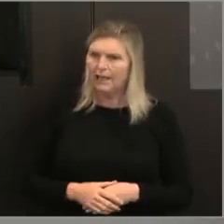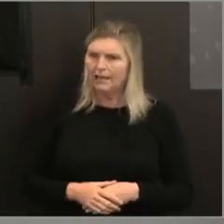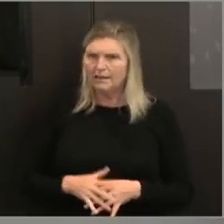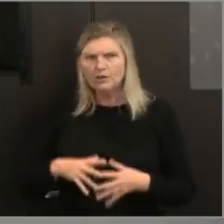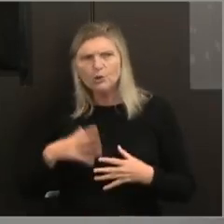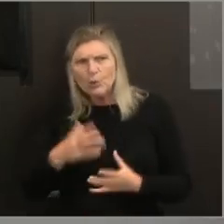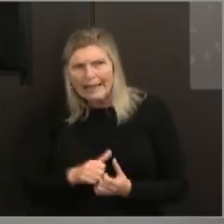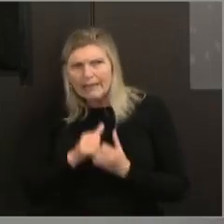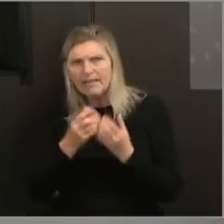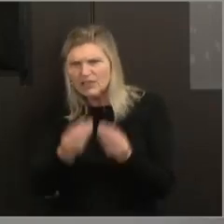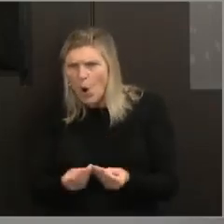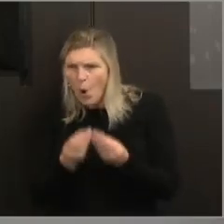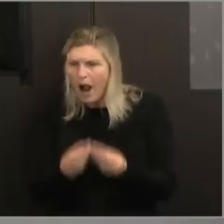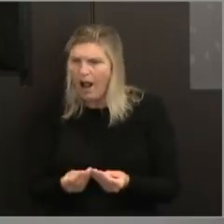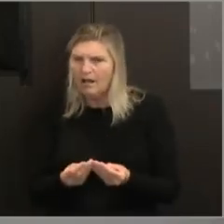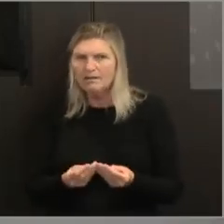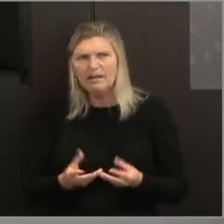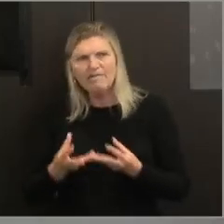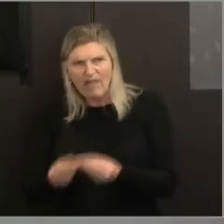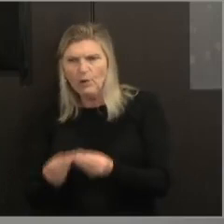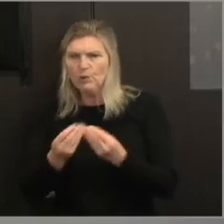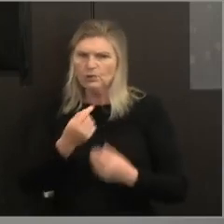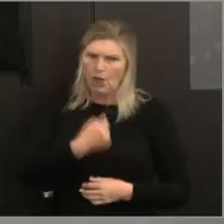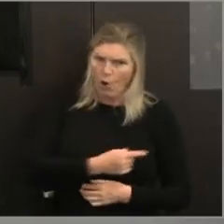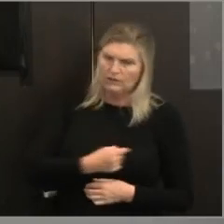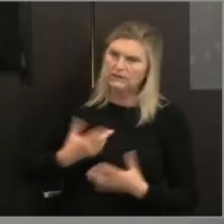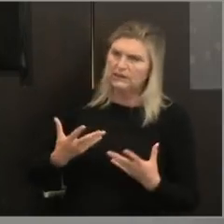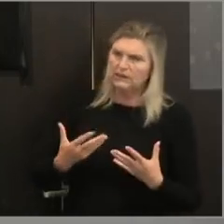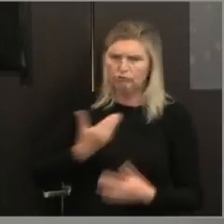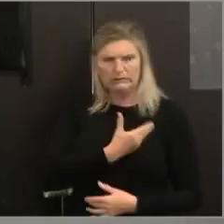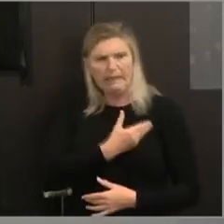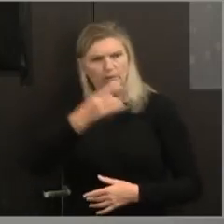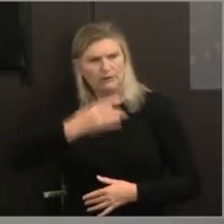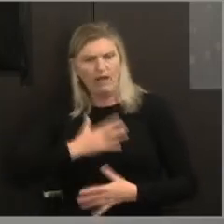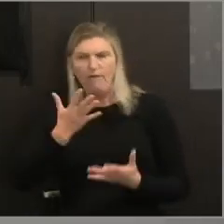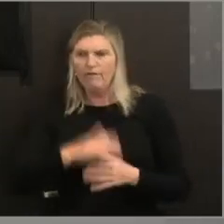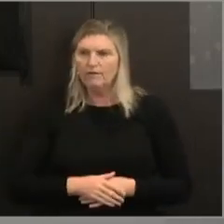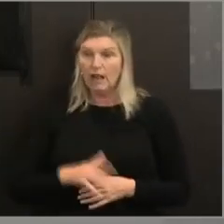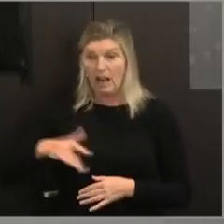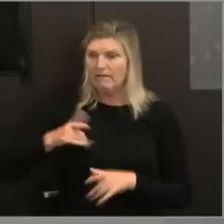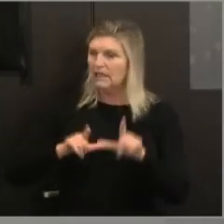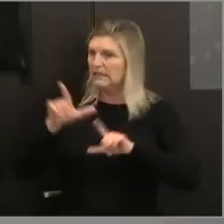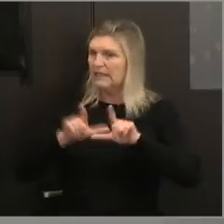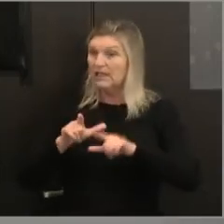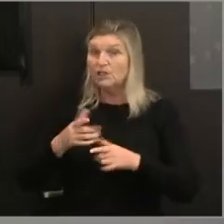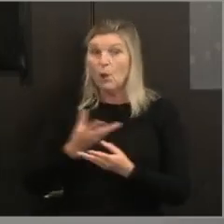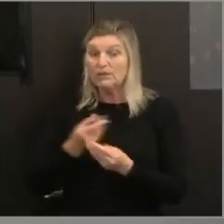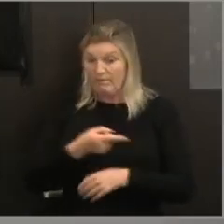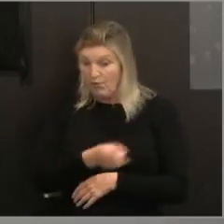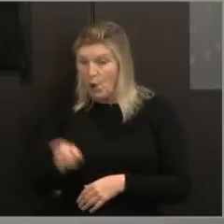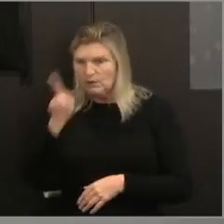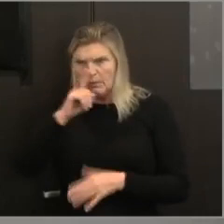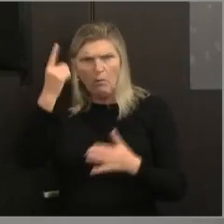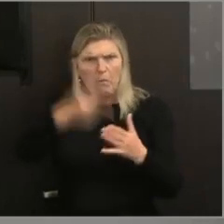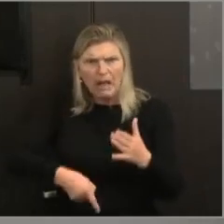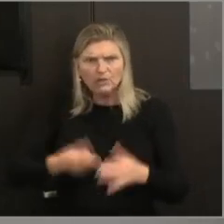that integrity in the city environment. And because some of that generation had also been